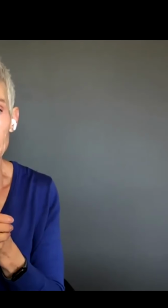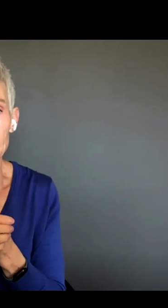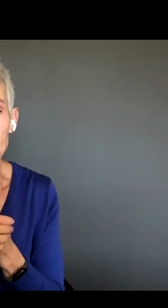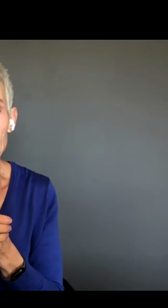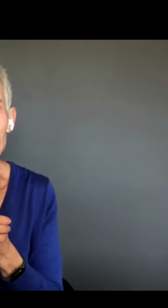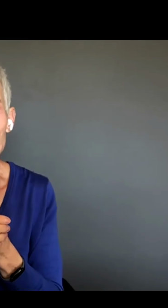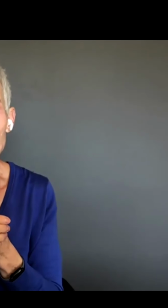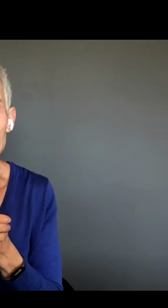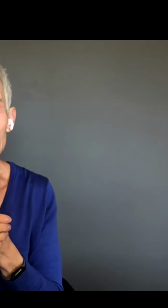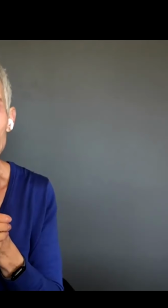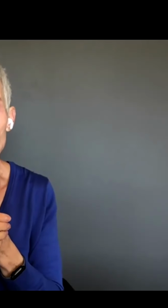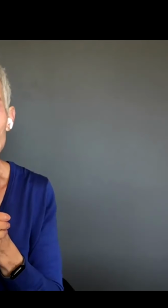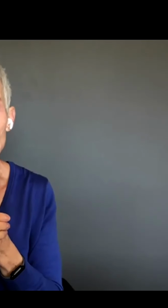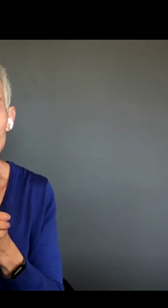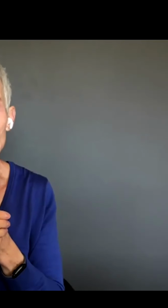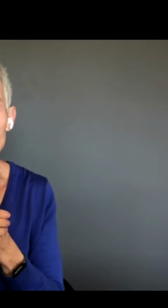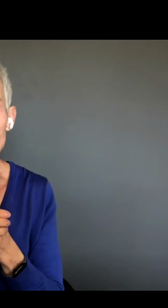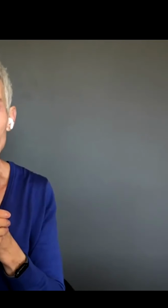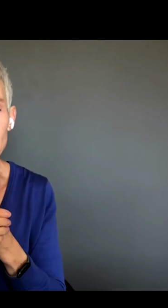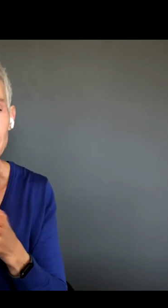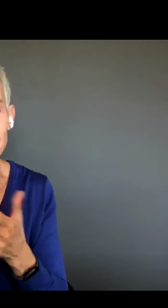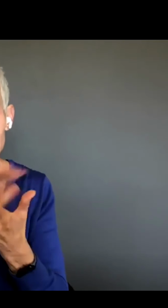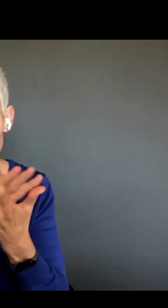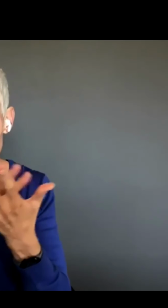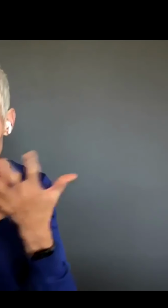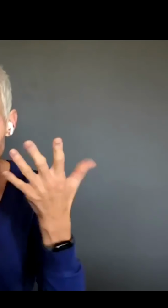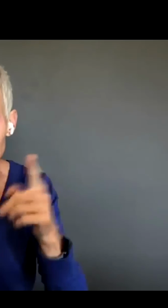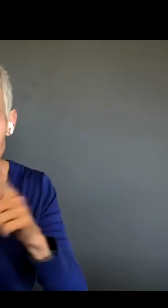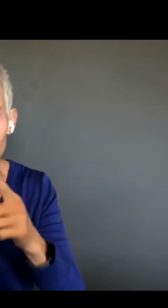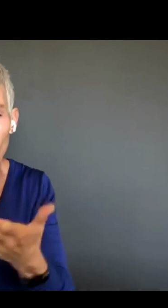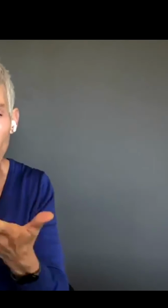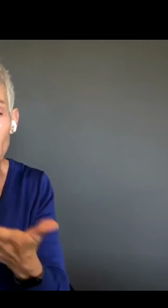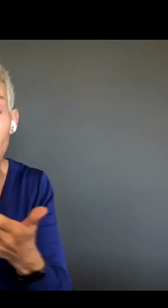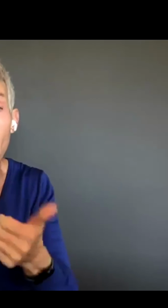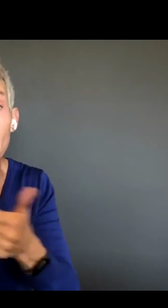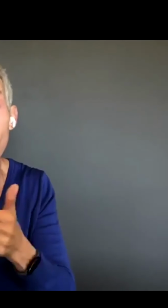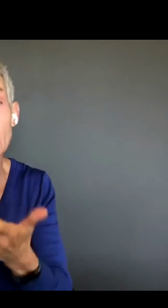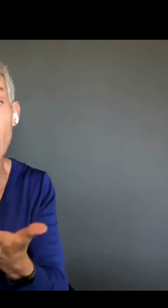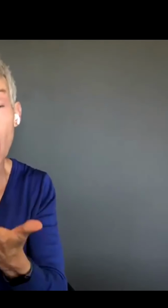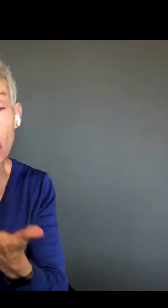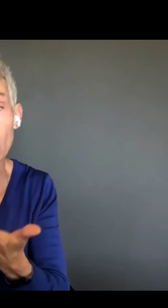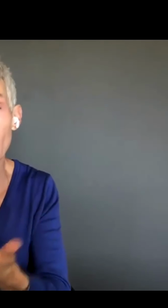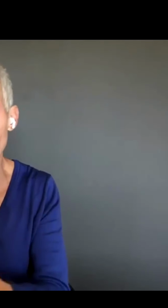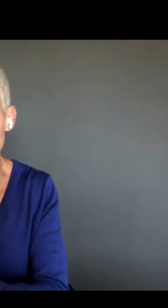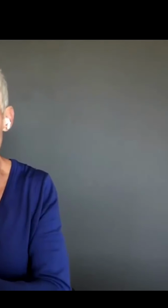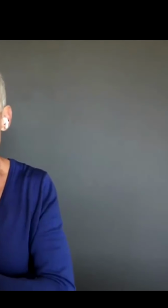that all the arguments, or in fact most of the arguments mentioned by Arrow,